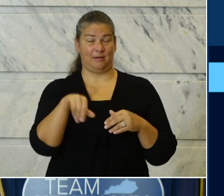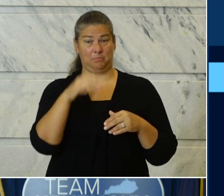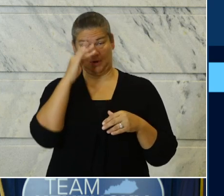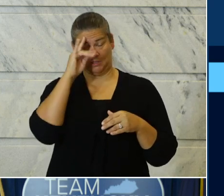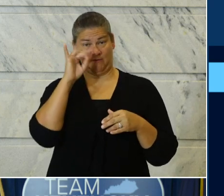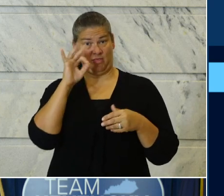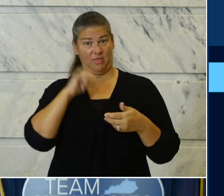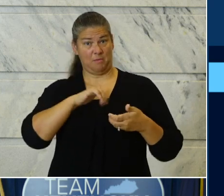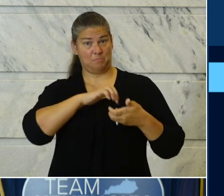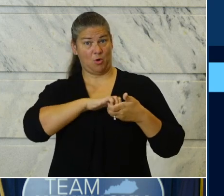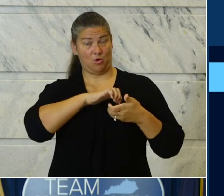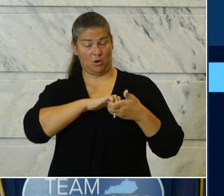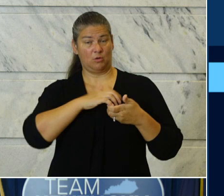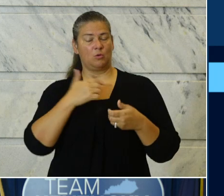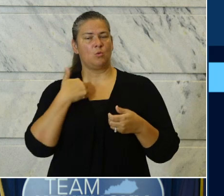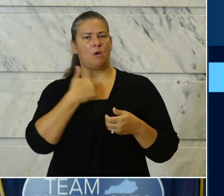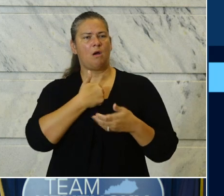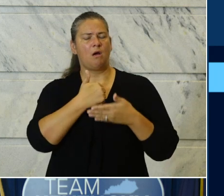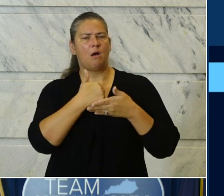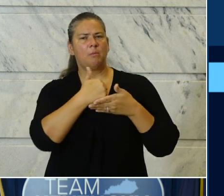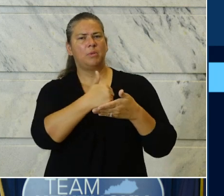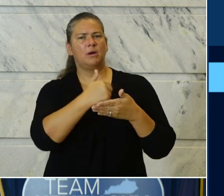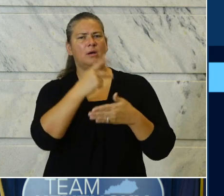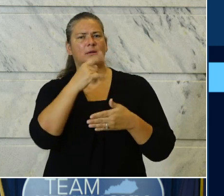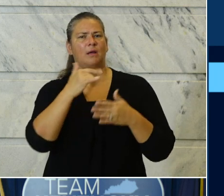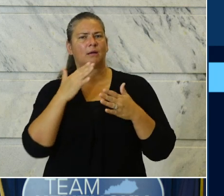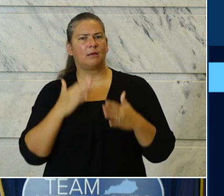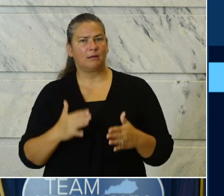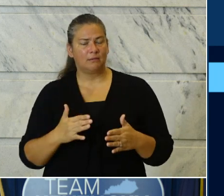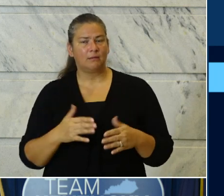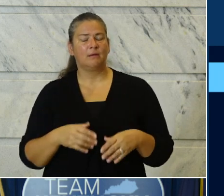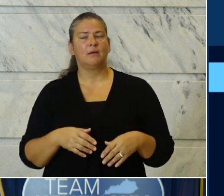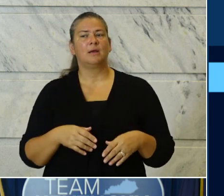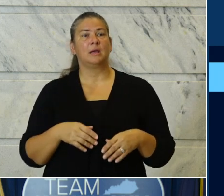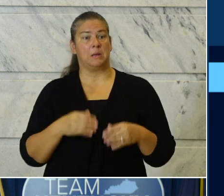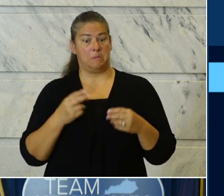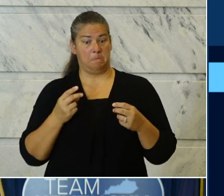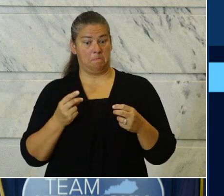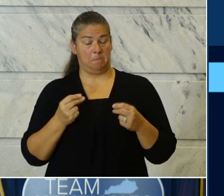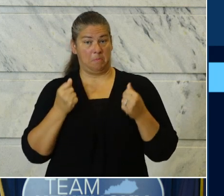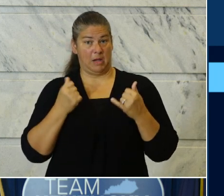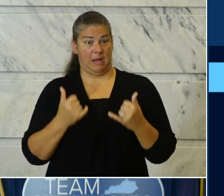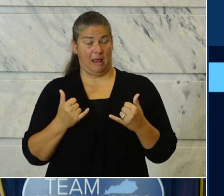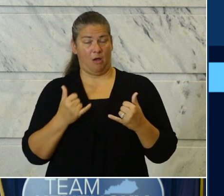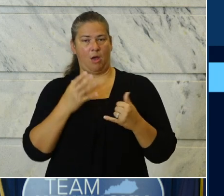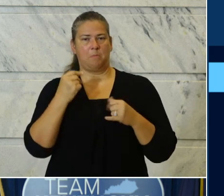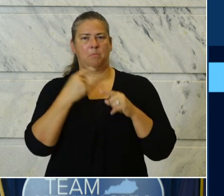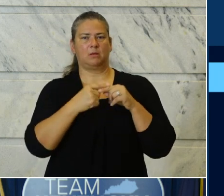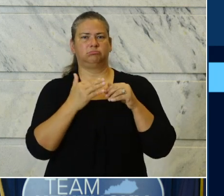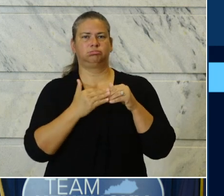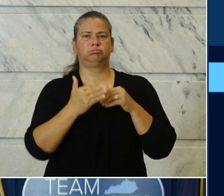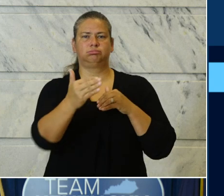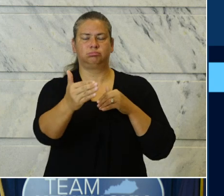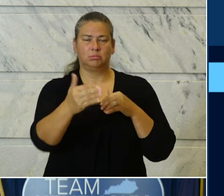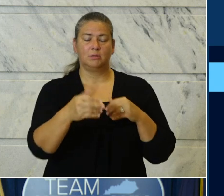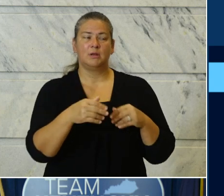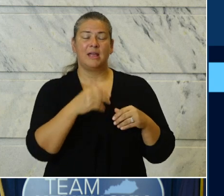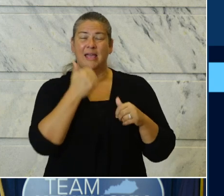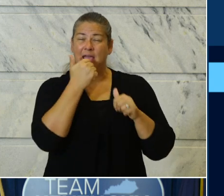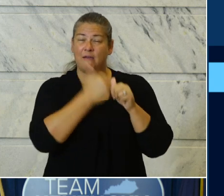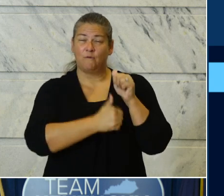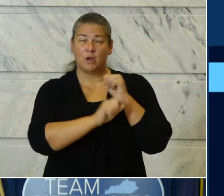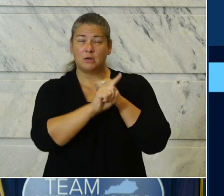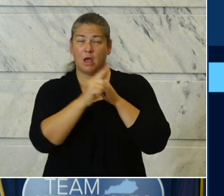able to help Kentuckians immediately, but also in the long run. So for every dollar that we have raised in the Team Kentucky